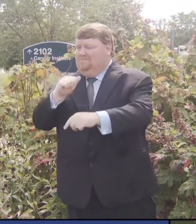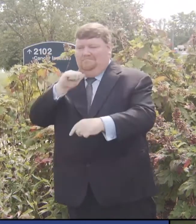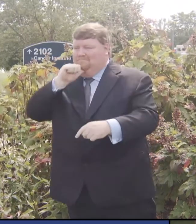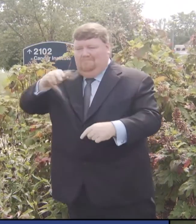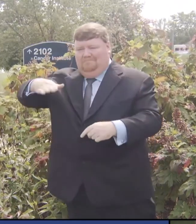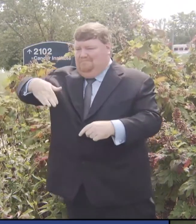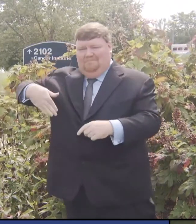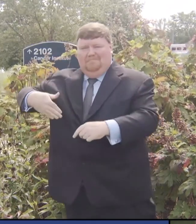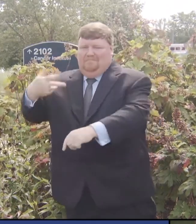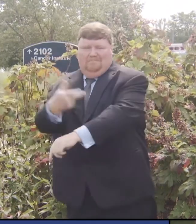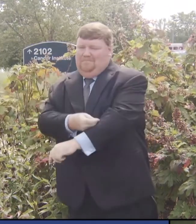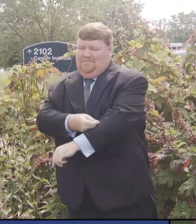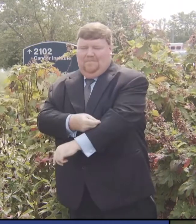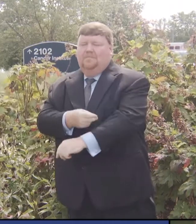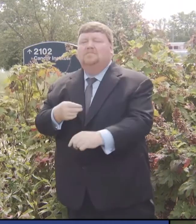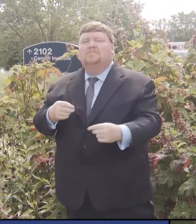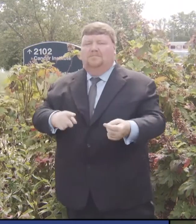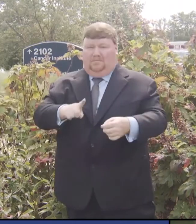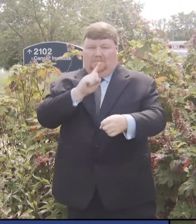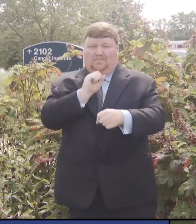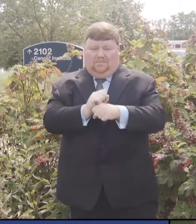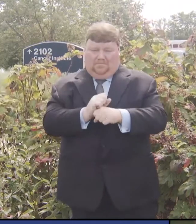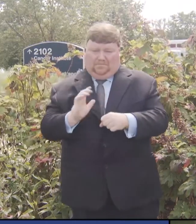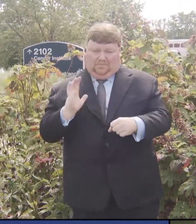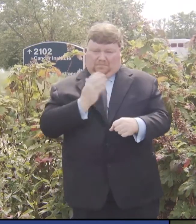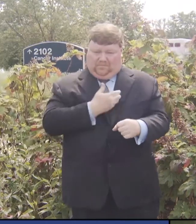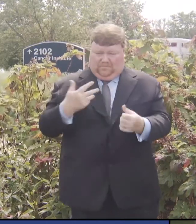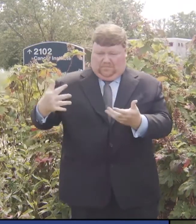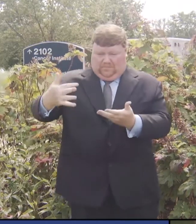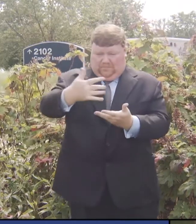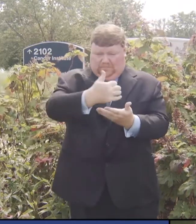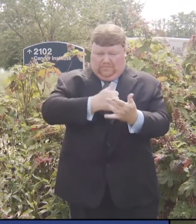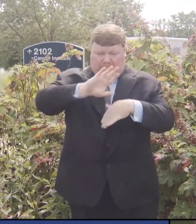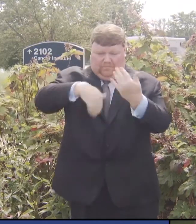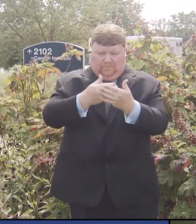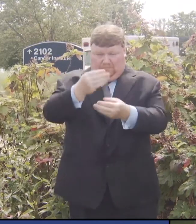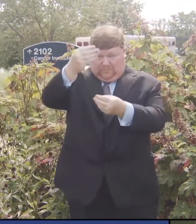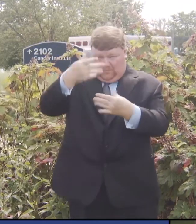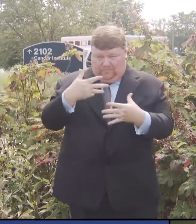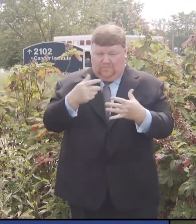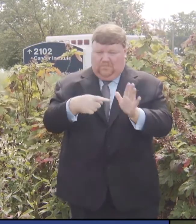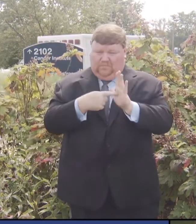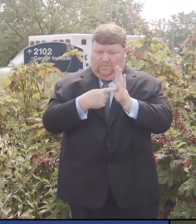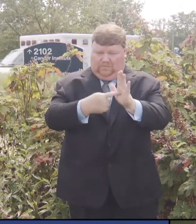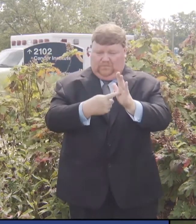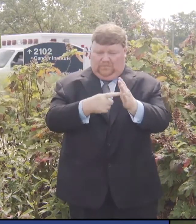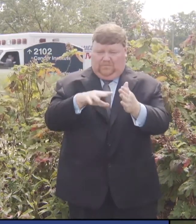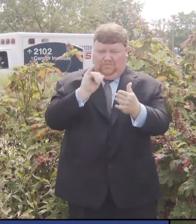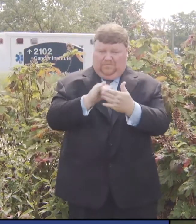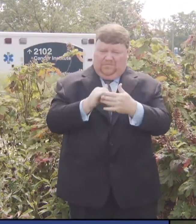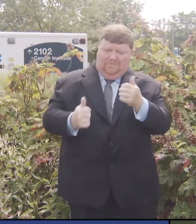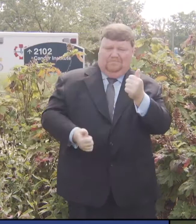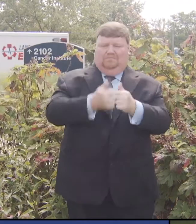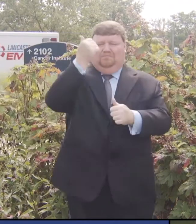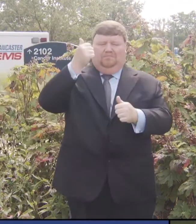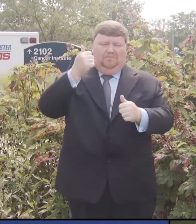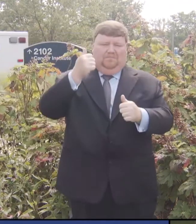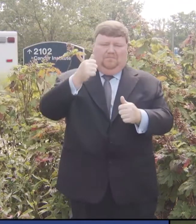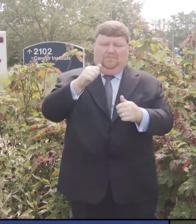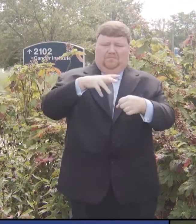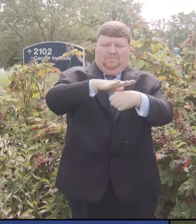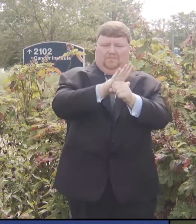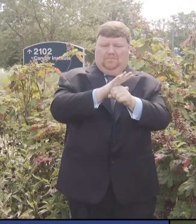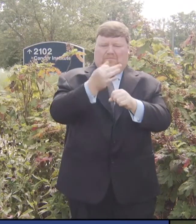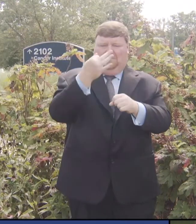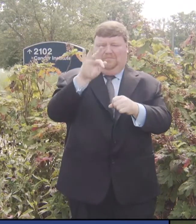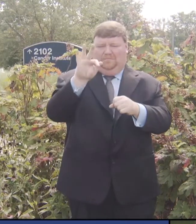population. In fact, the data that we are reporting today shows that the vast majority of COVID-19